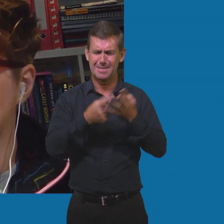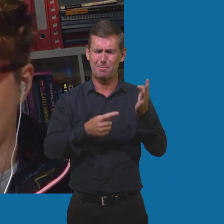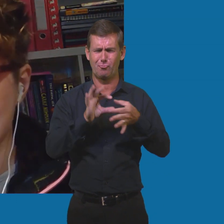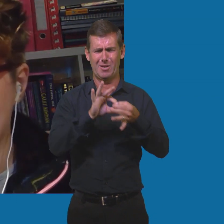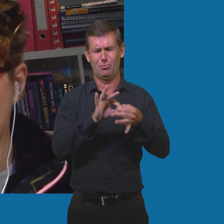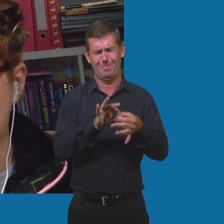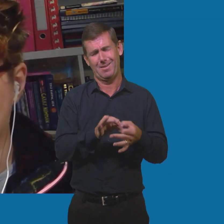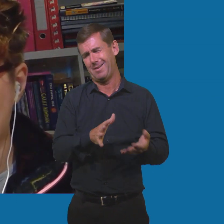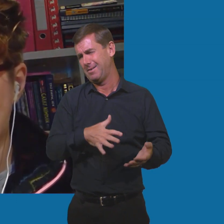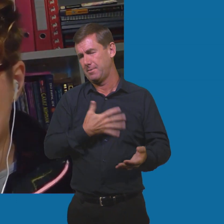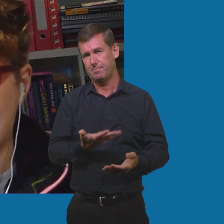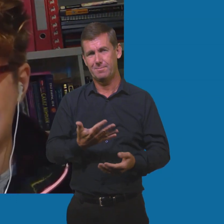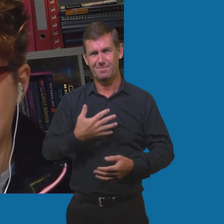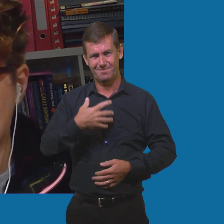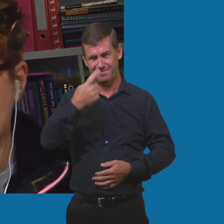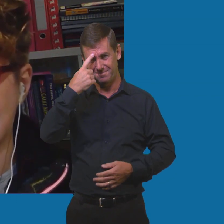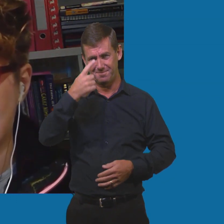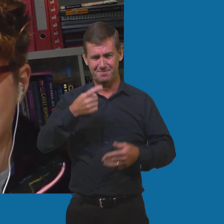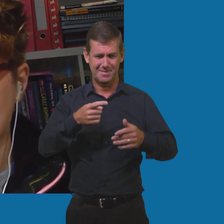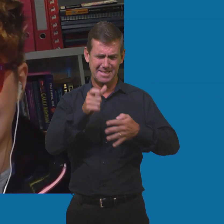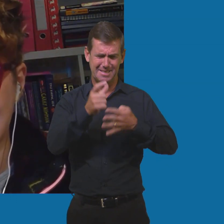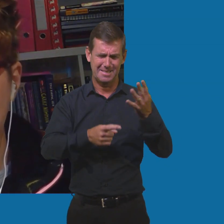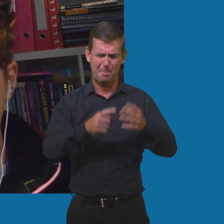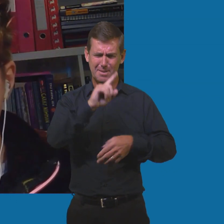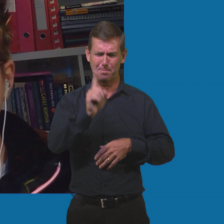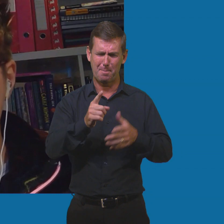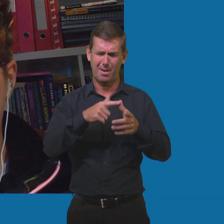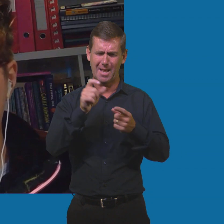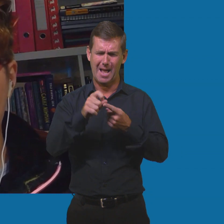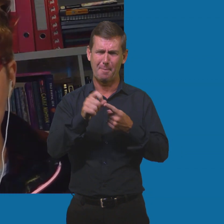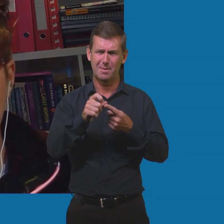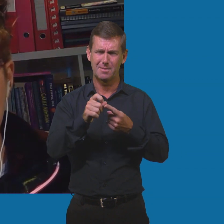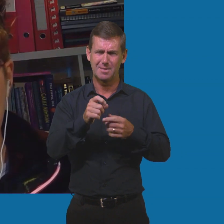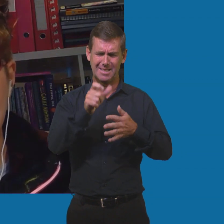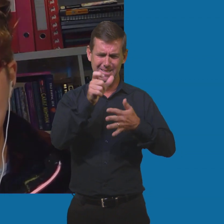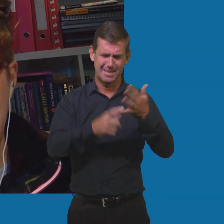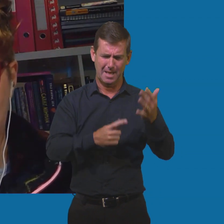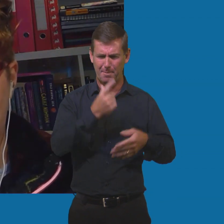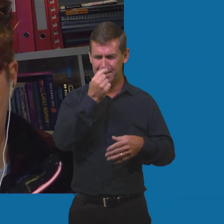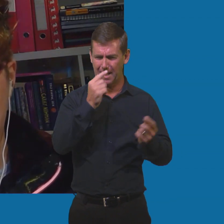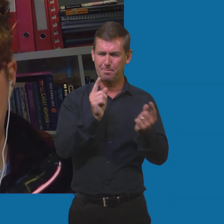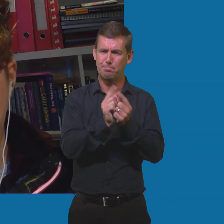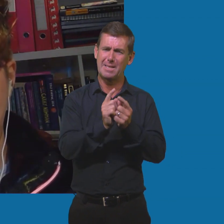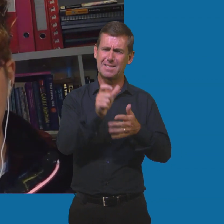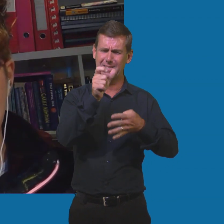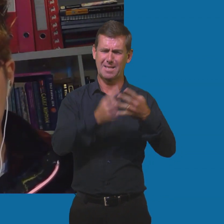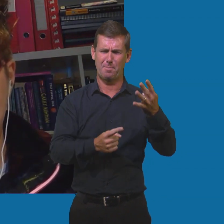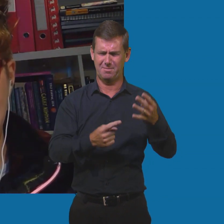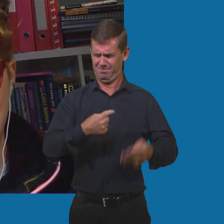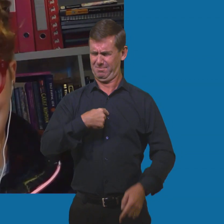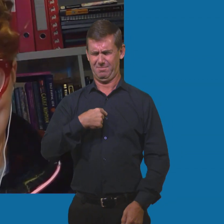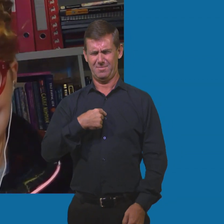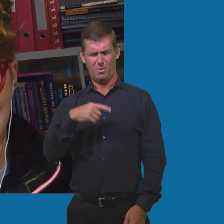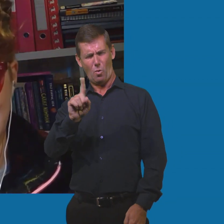dating app for disabled people, so disabled people can meet disabled people. I'm so like, I'm sorry, why do we have to narrow our pool